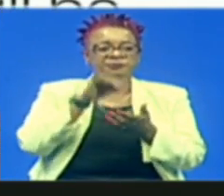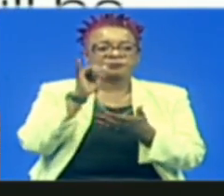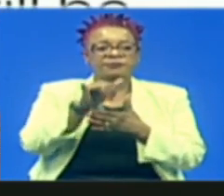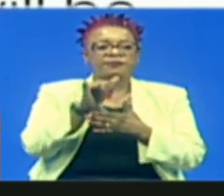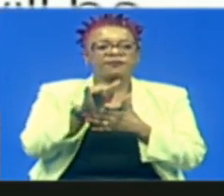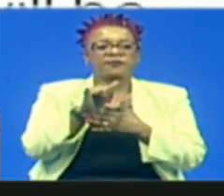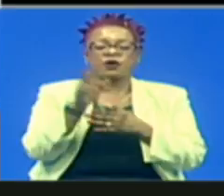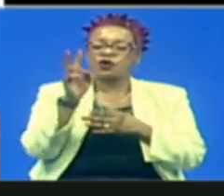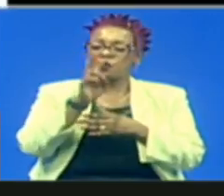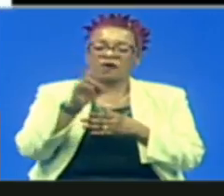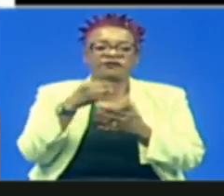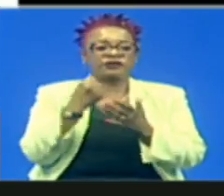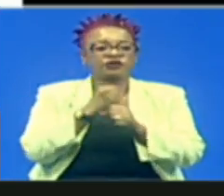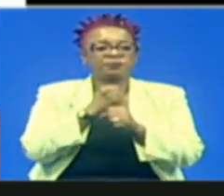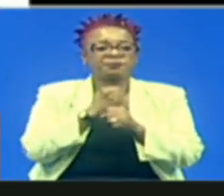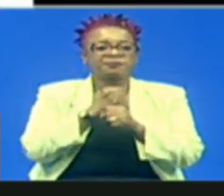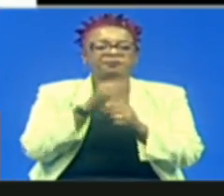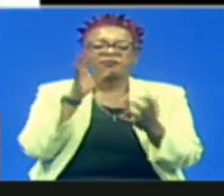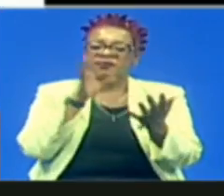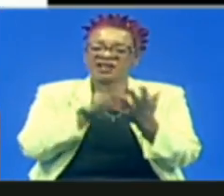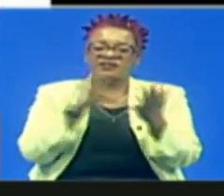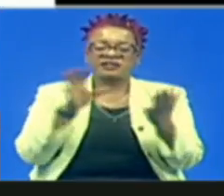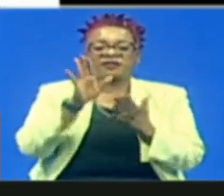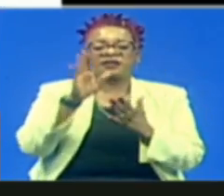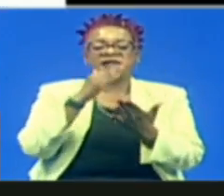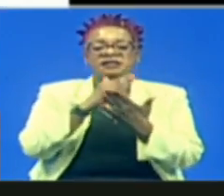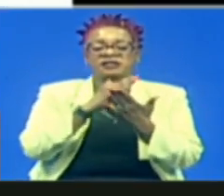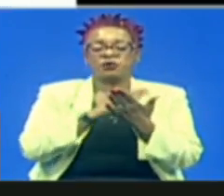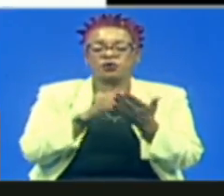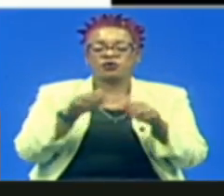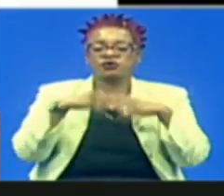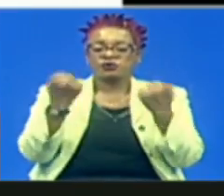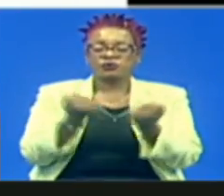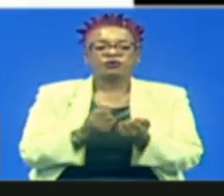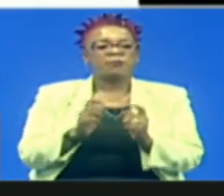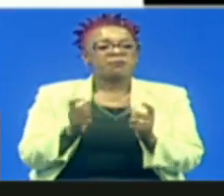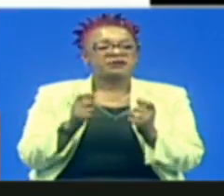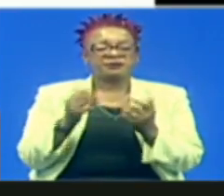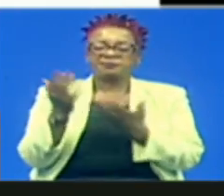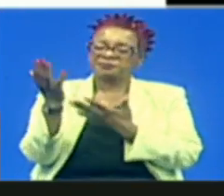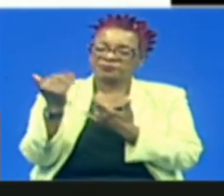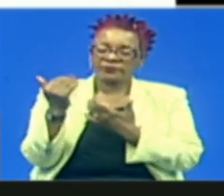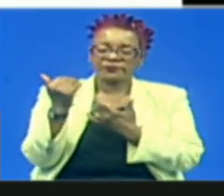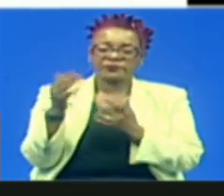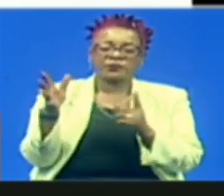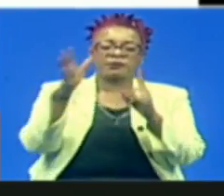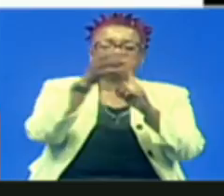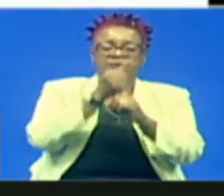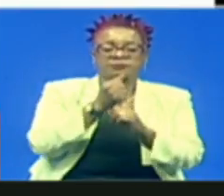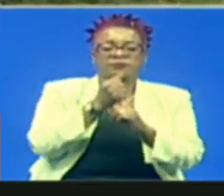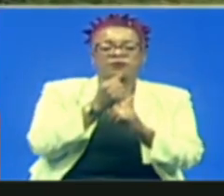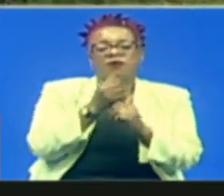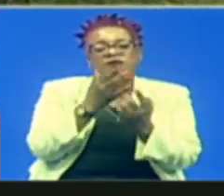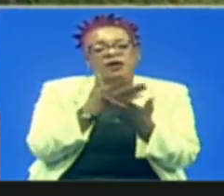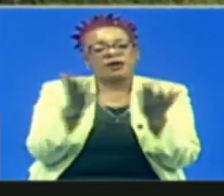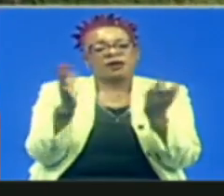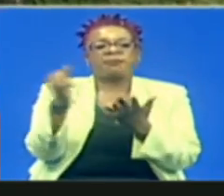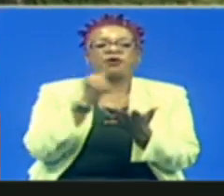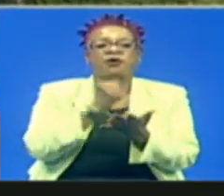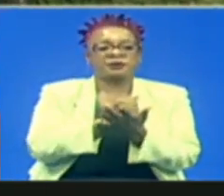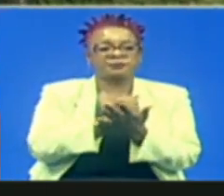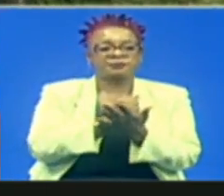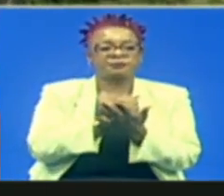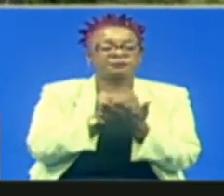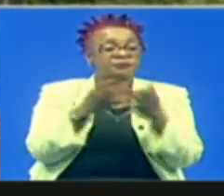job market by advertising their state on social media, hoping to catch the eye of a potential employer. We meet